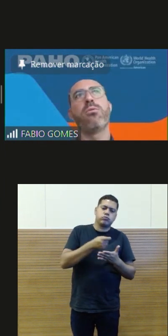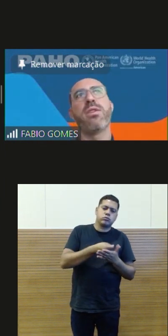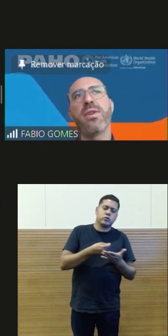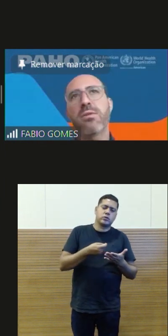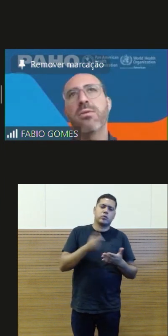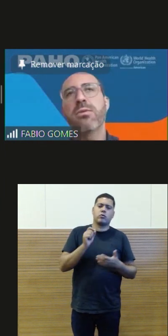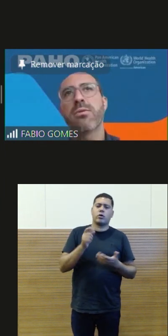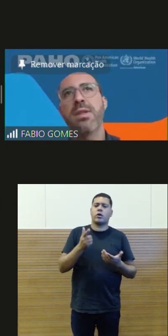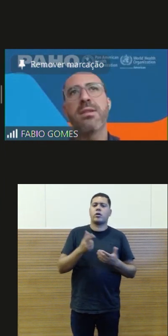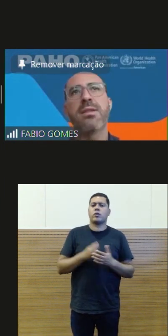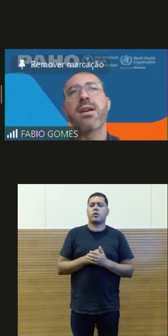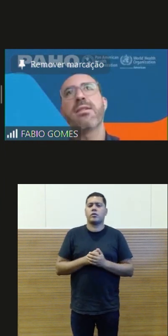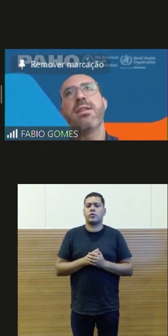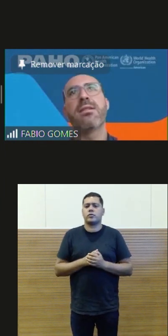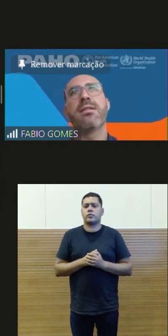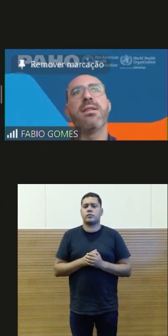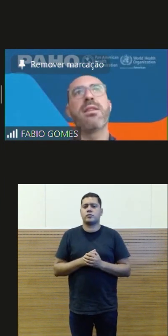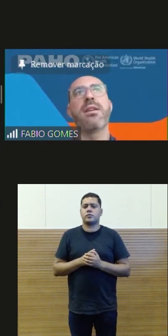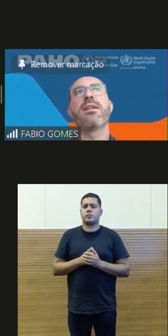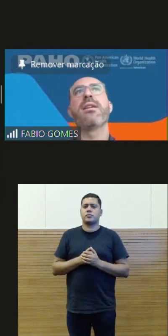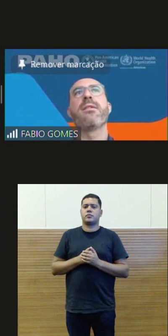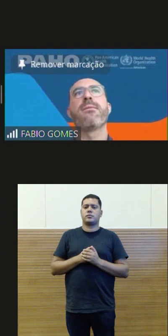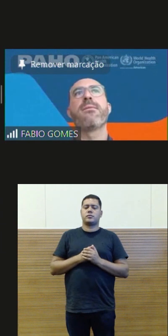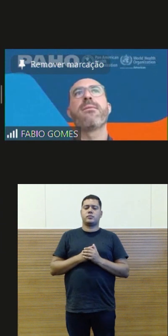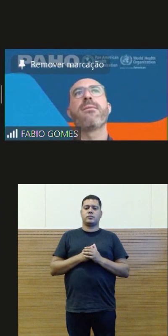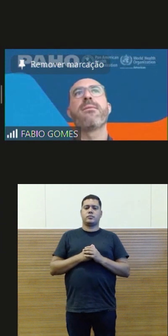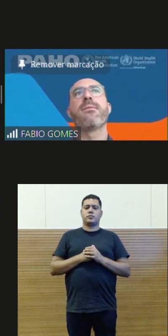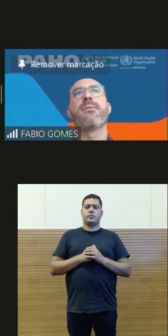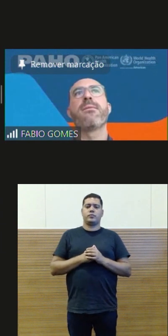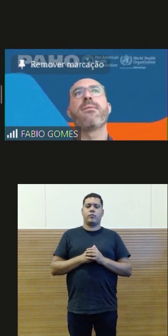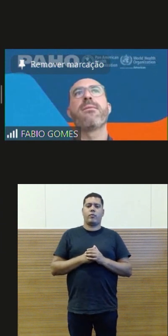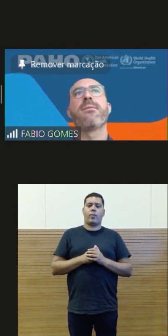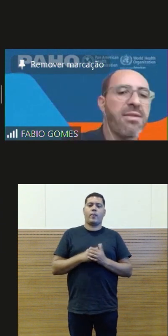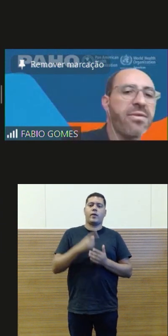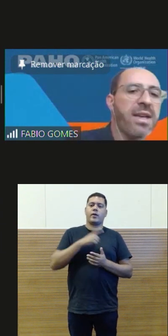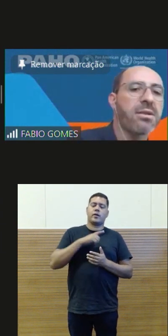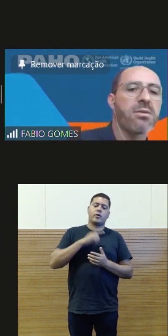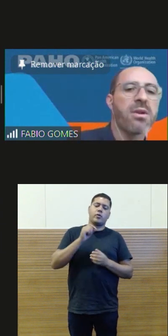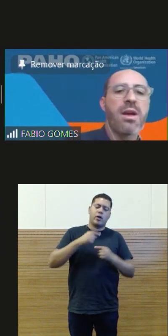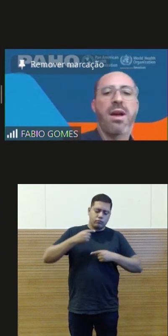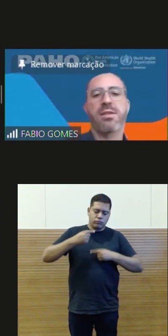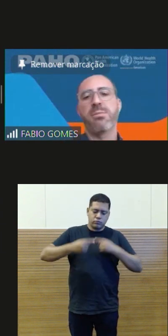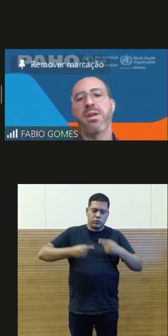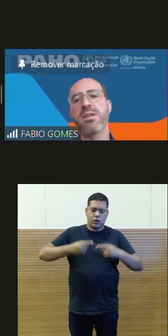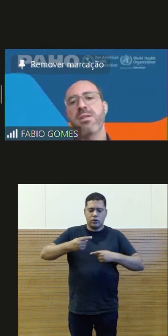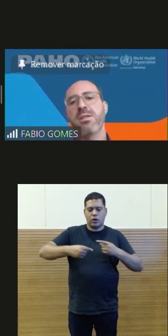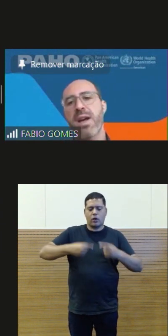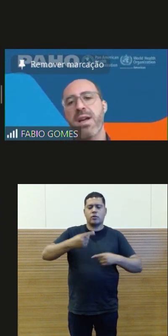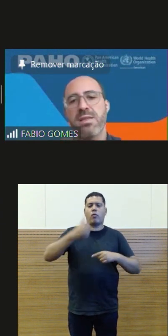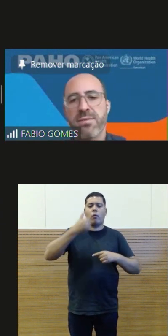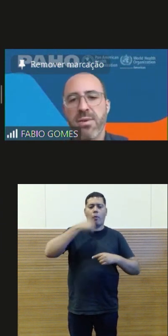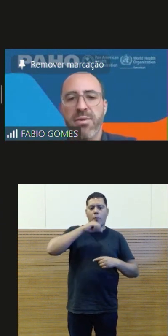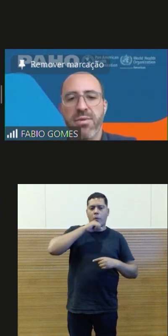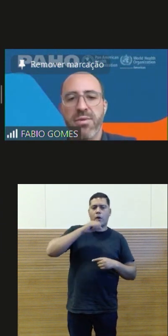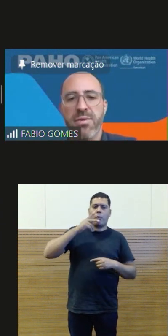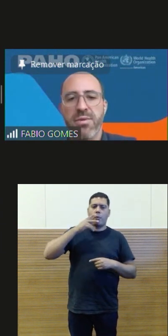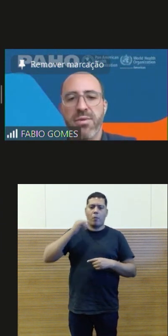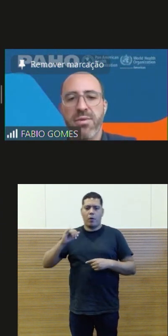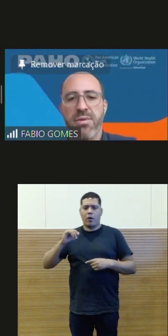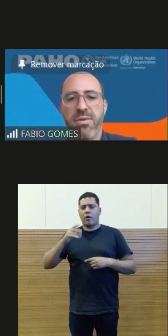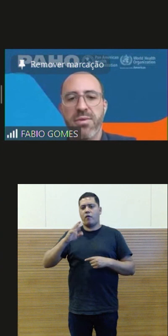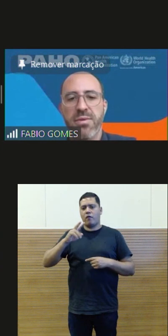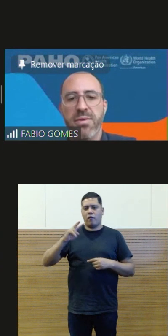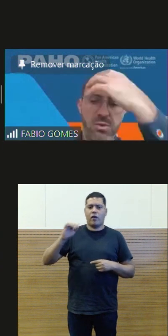compromise even in if an intergeneration effect as it